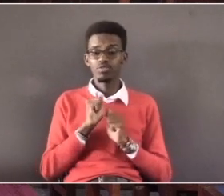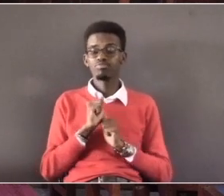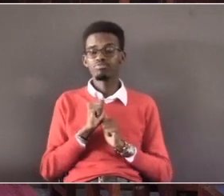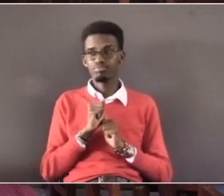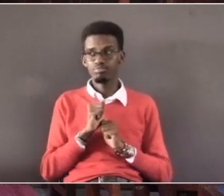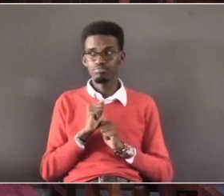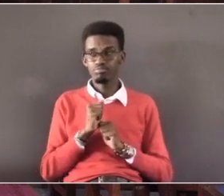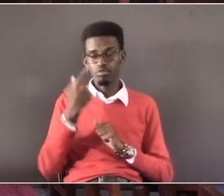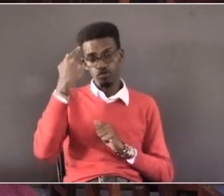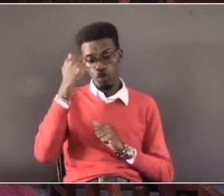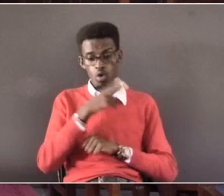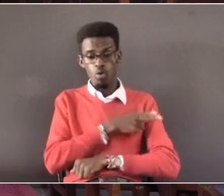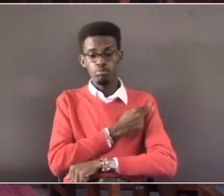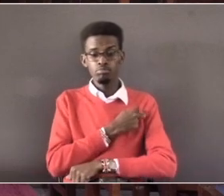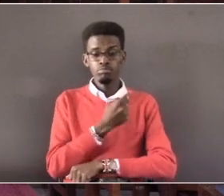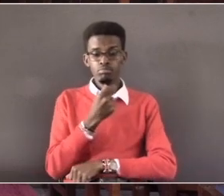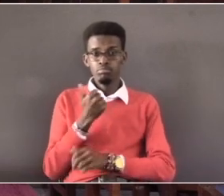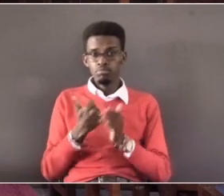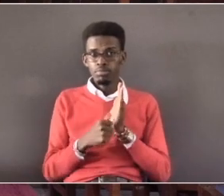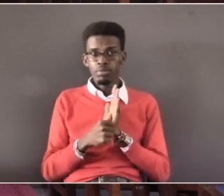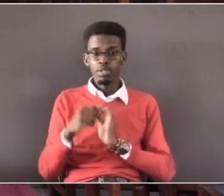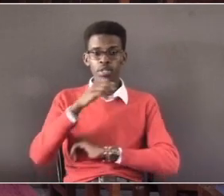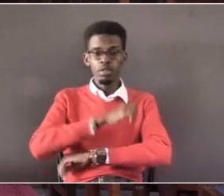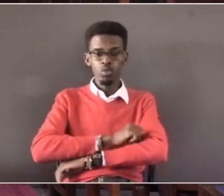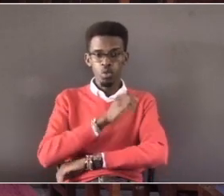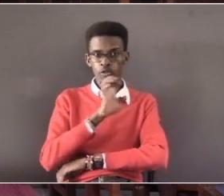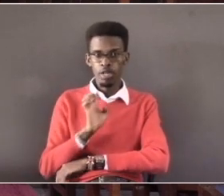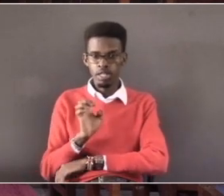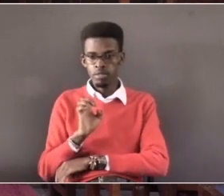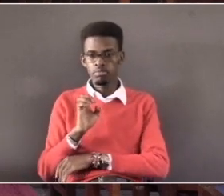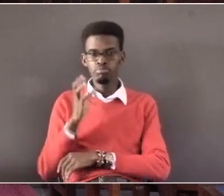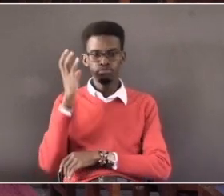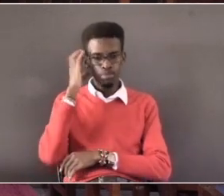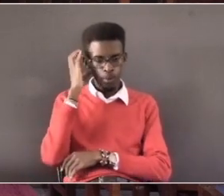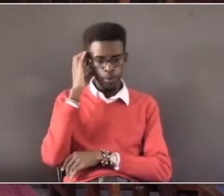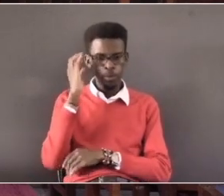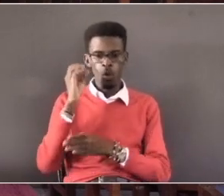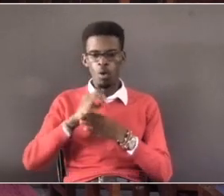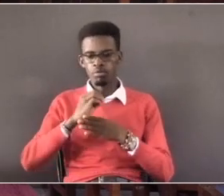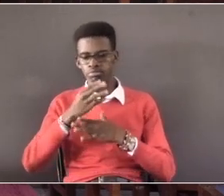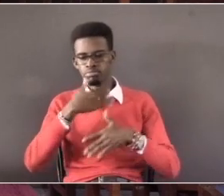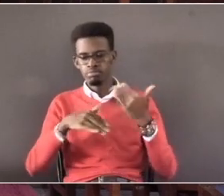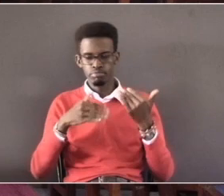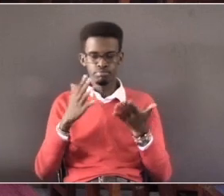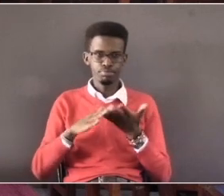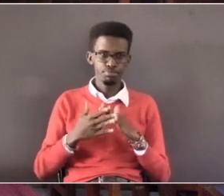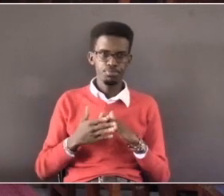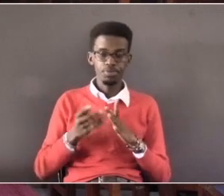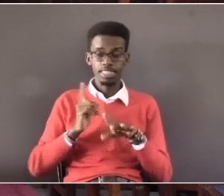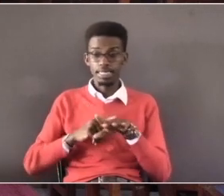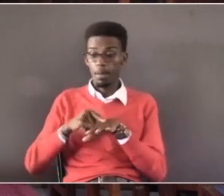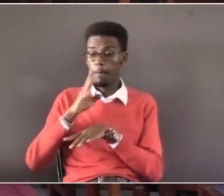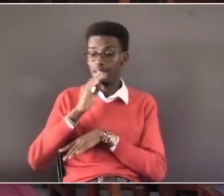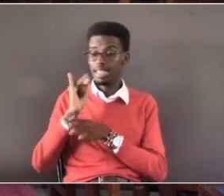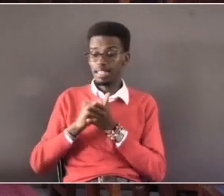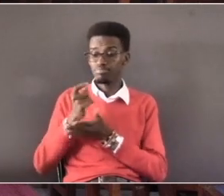it was for your medical issues, is it school fees? Is it college fees? Whatever the case may be, by the time you're lending that